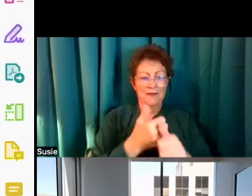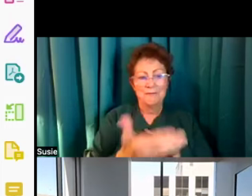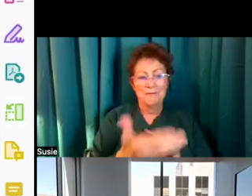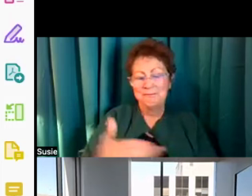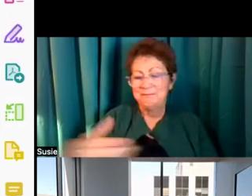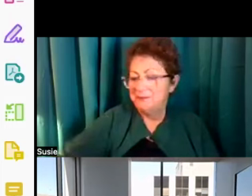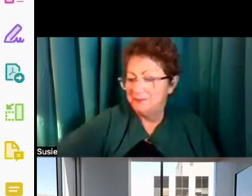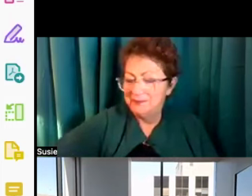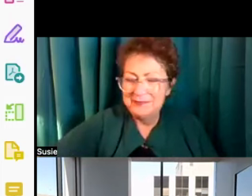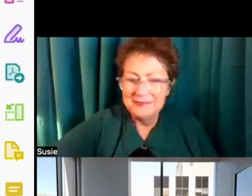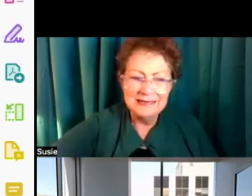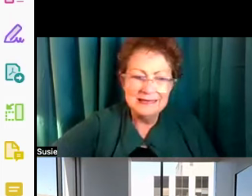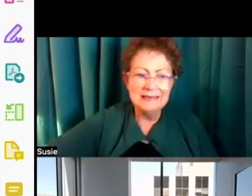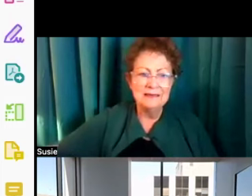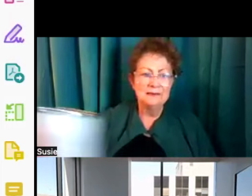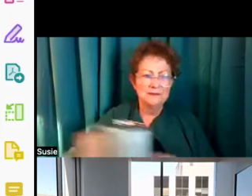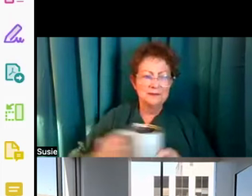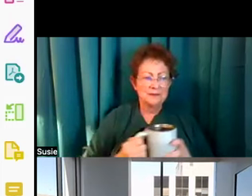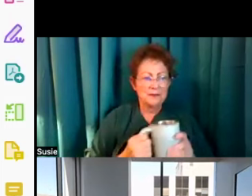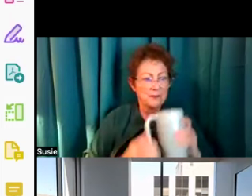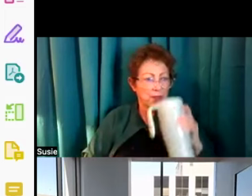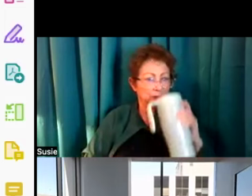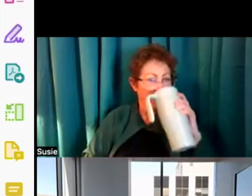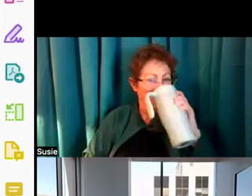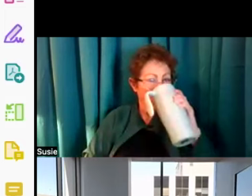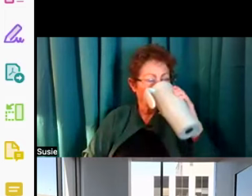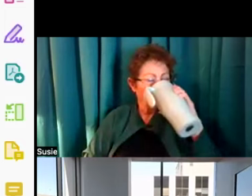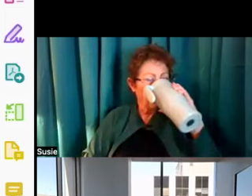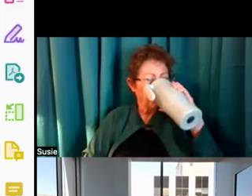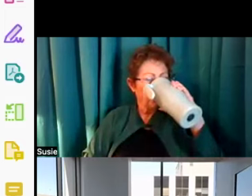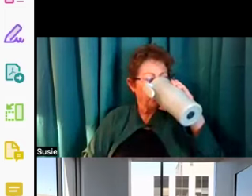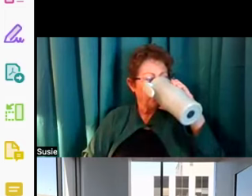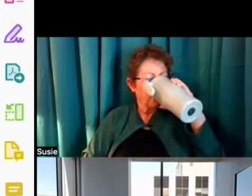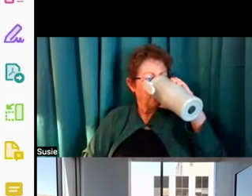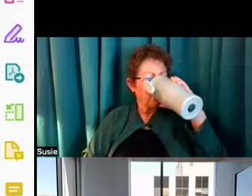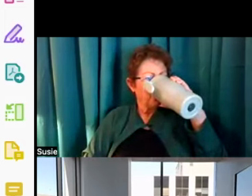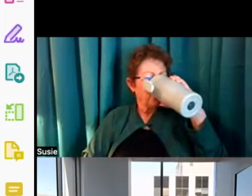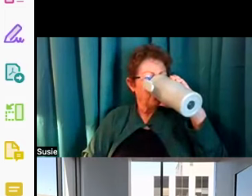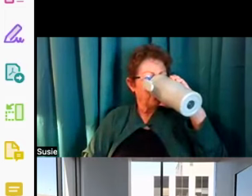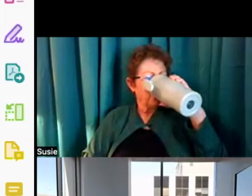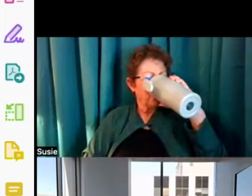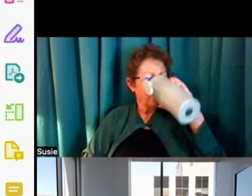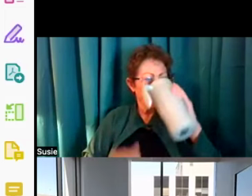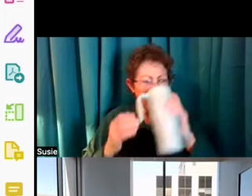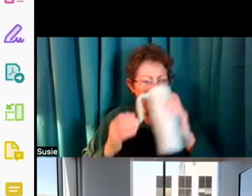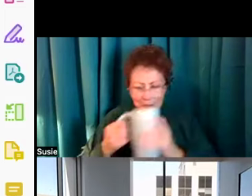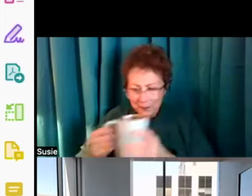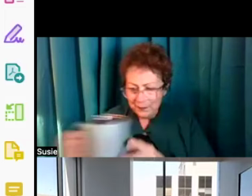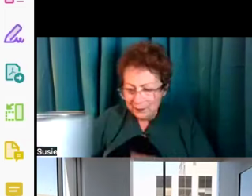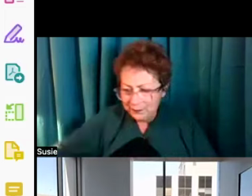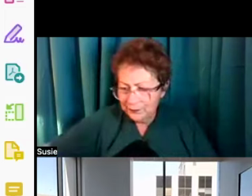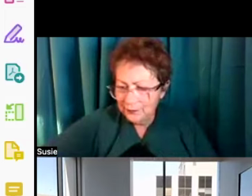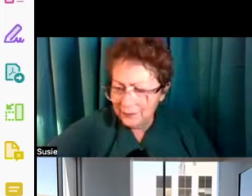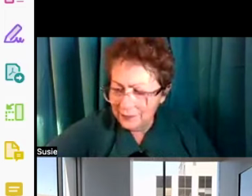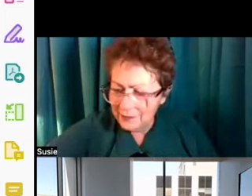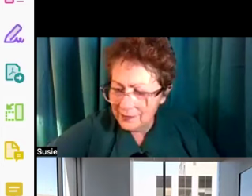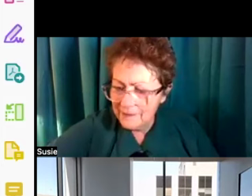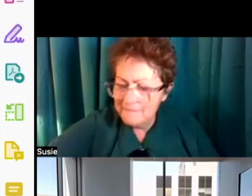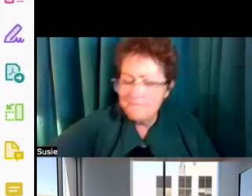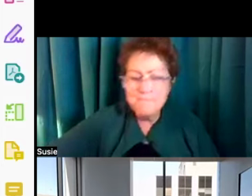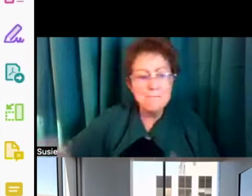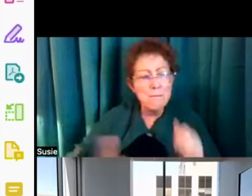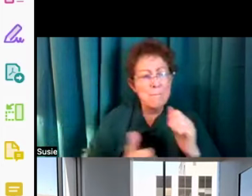pretty common hybrid structure that we see involves just a contractual relationship between a nonprofit and a for-profit